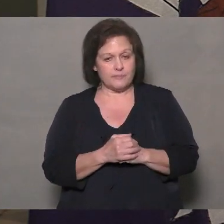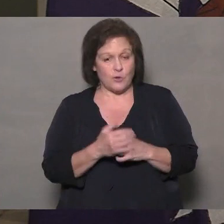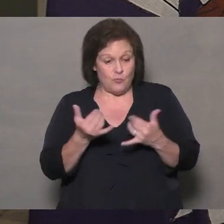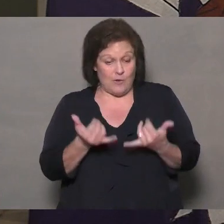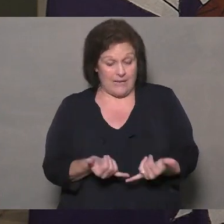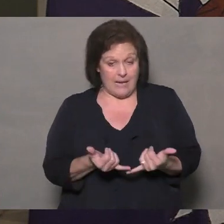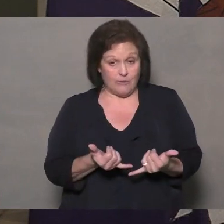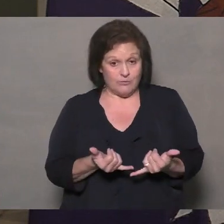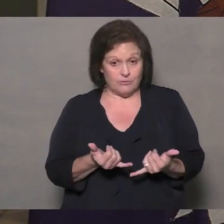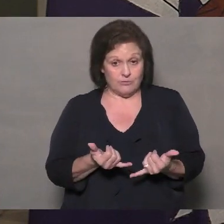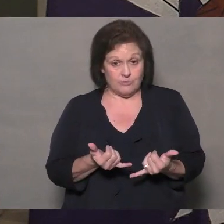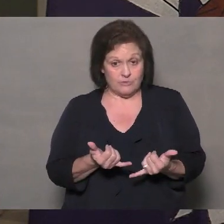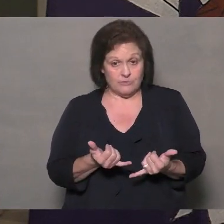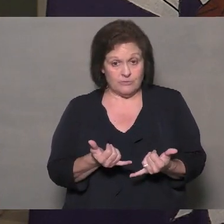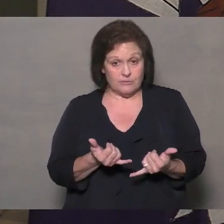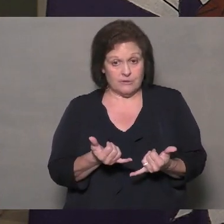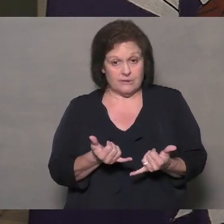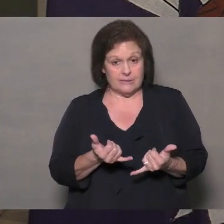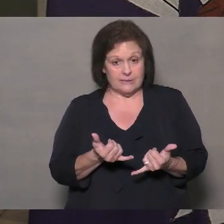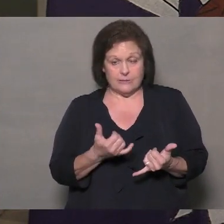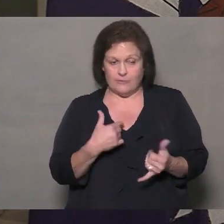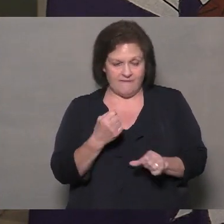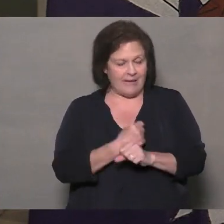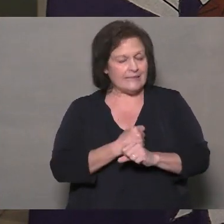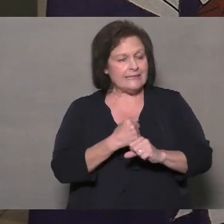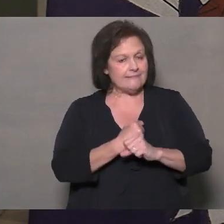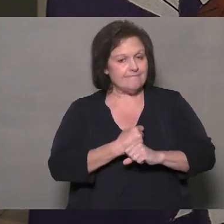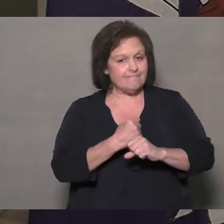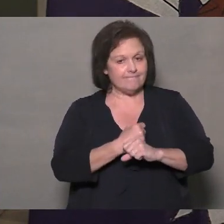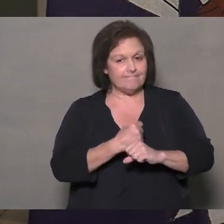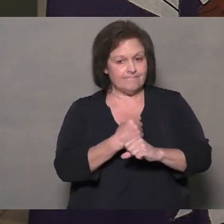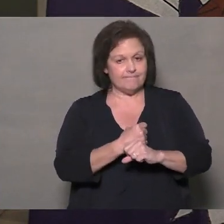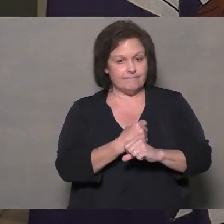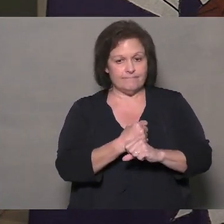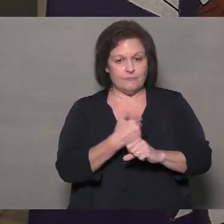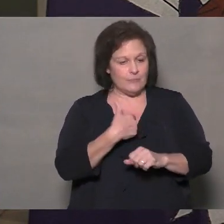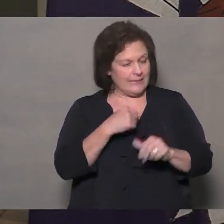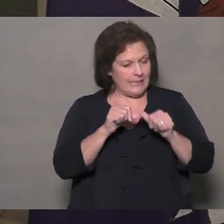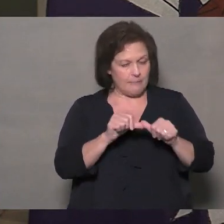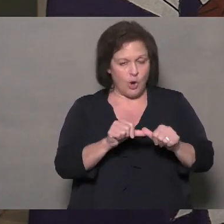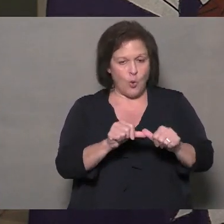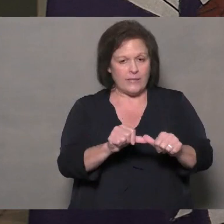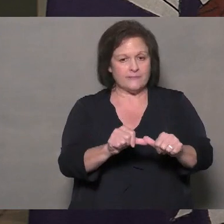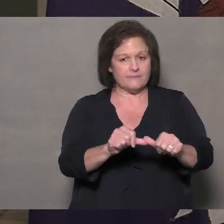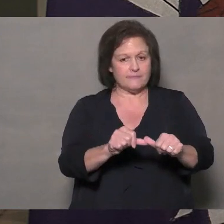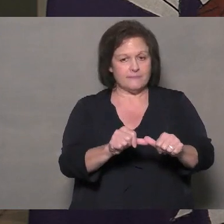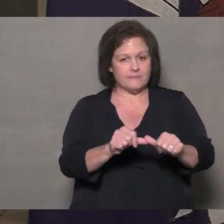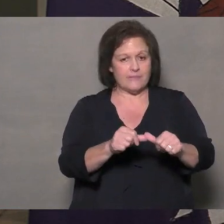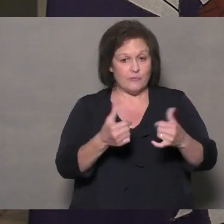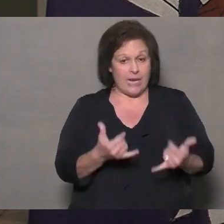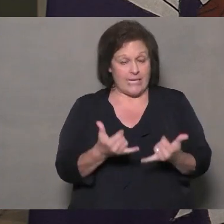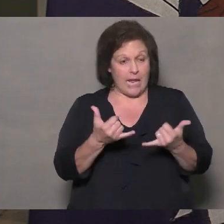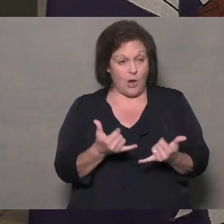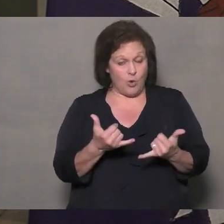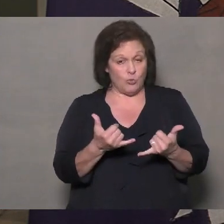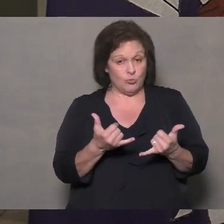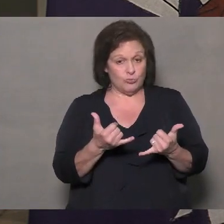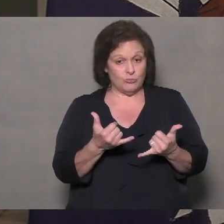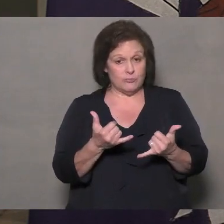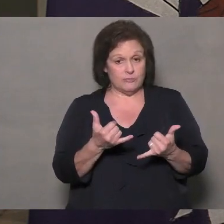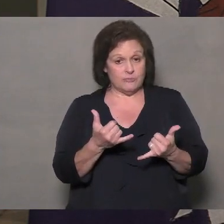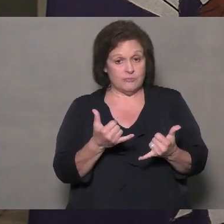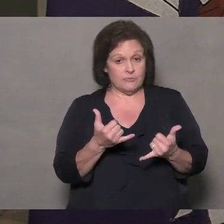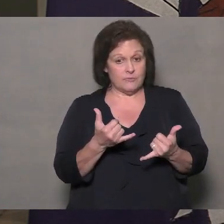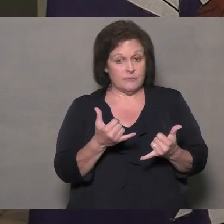Right now, we're in the fight. We're gonna keep going. Right now,